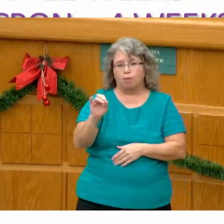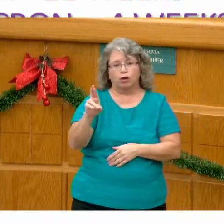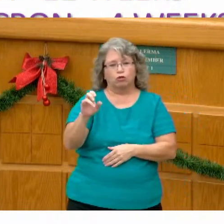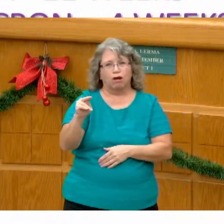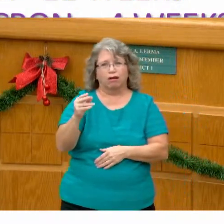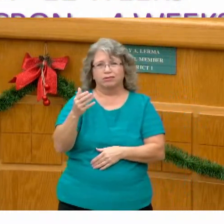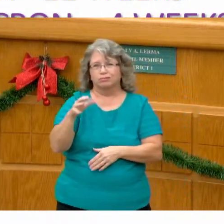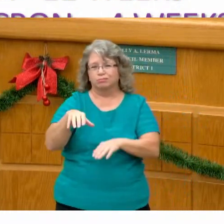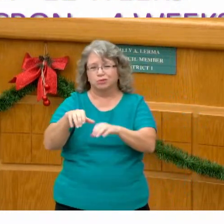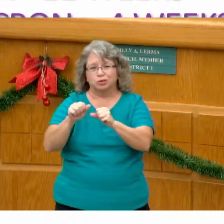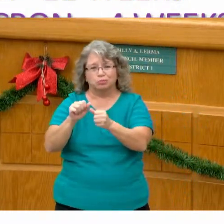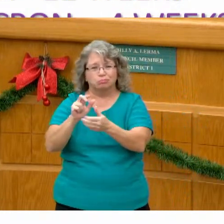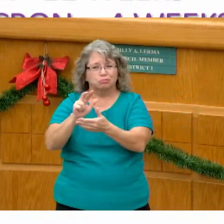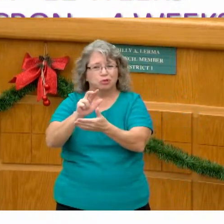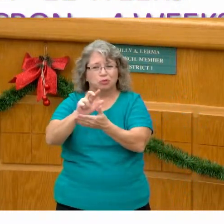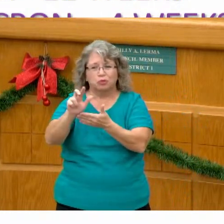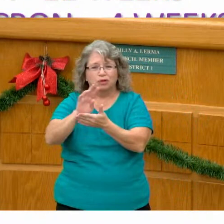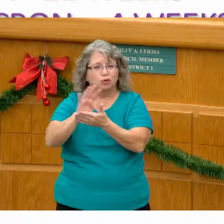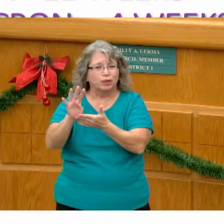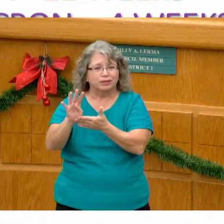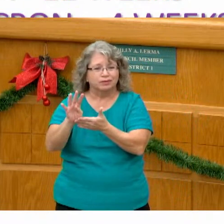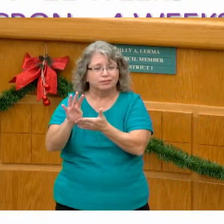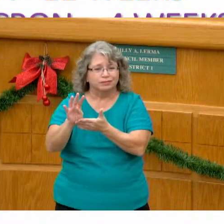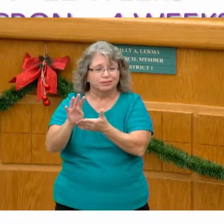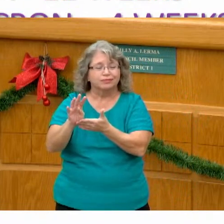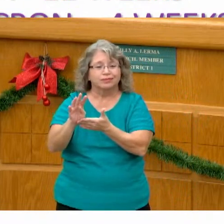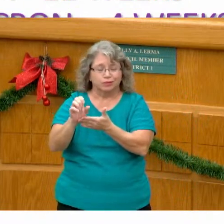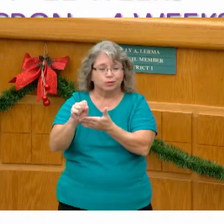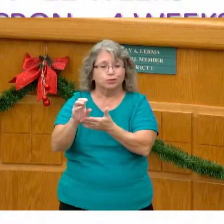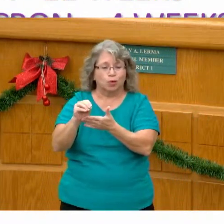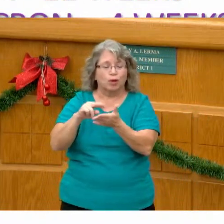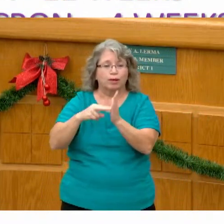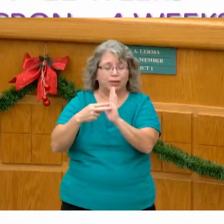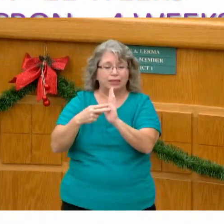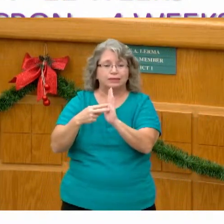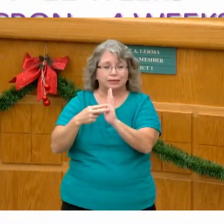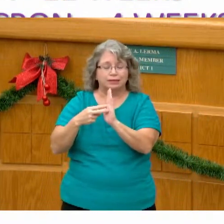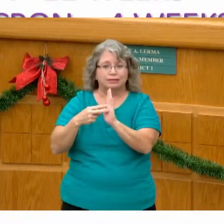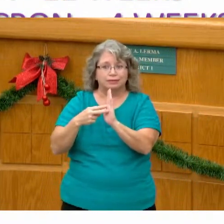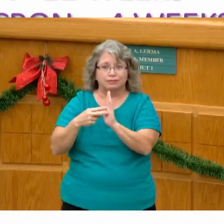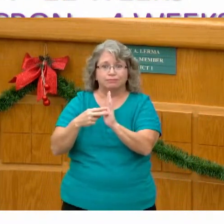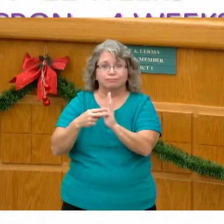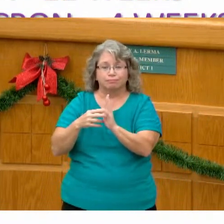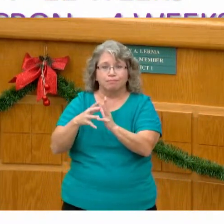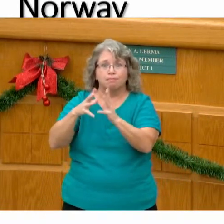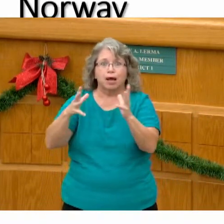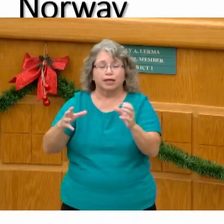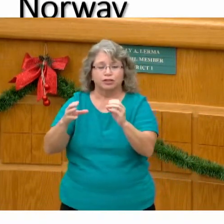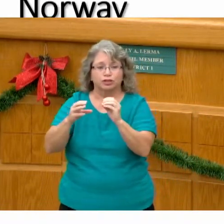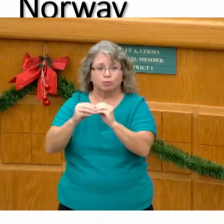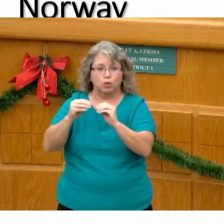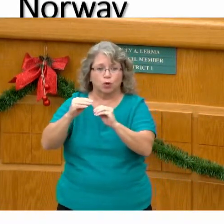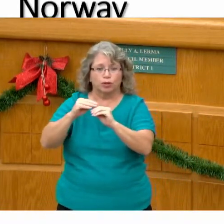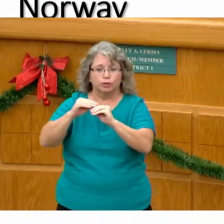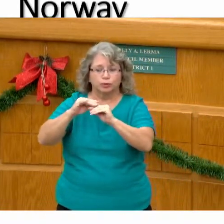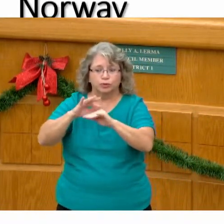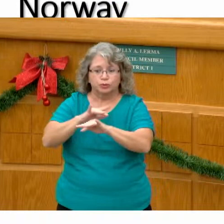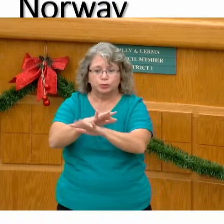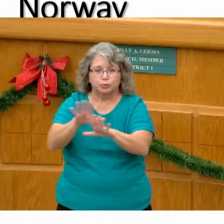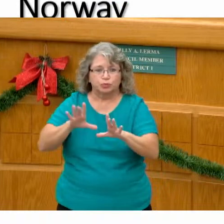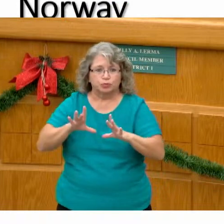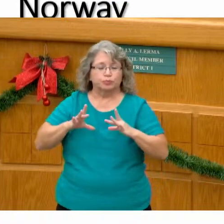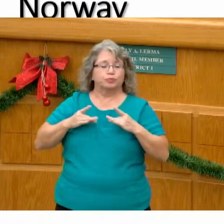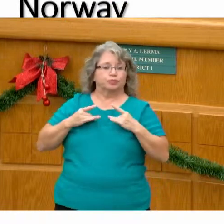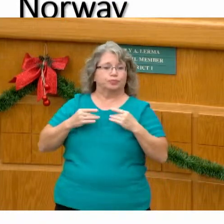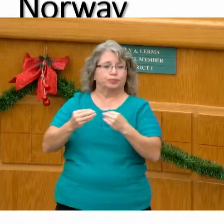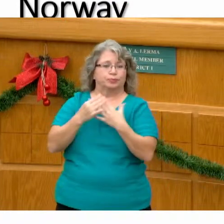how you look at that. So it's substantially more contagious. And that's why we're so concerned. Now, last week I said, well,